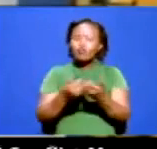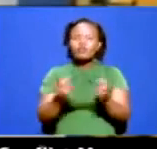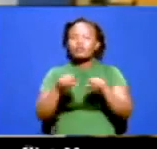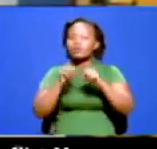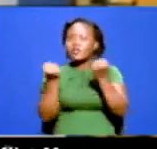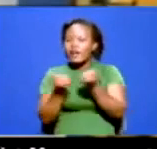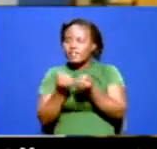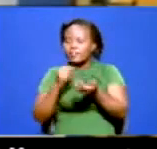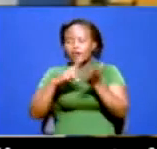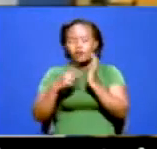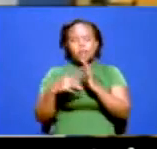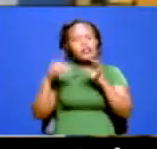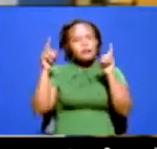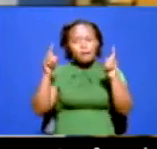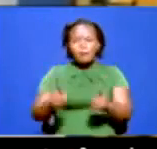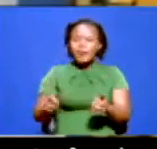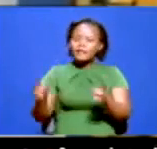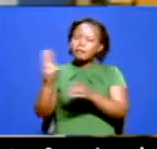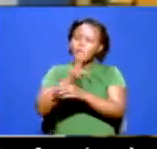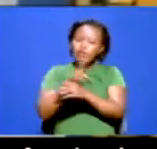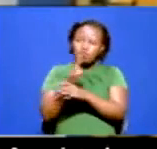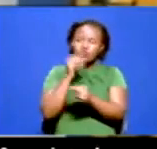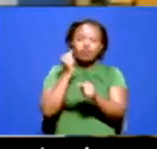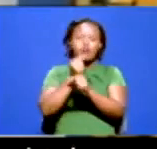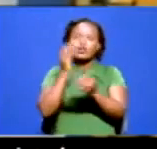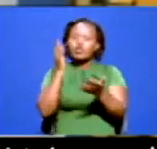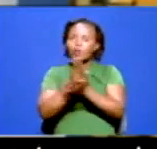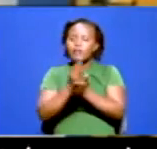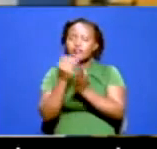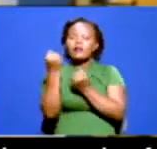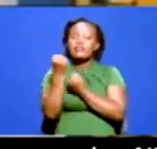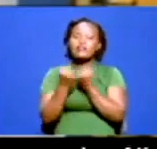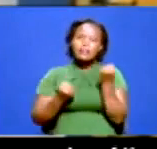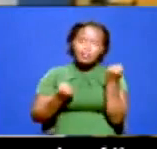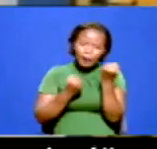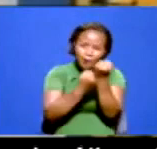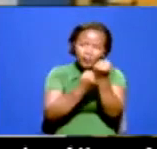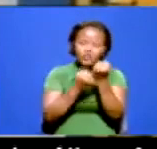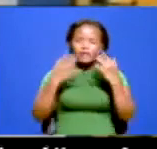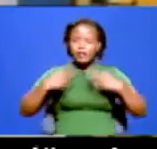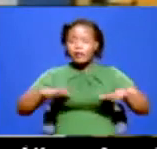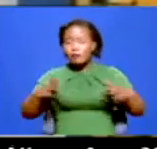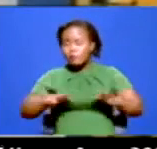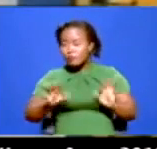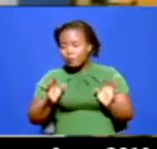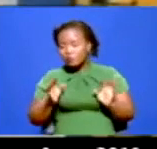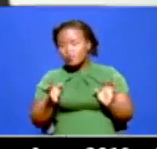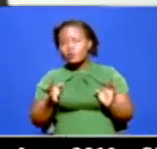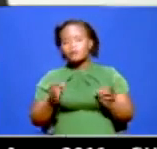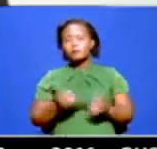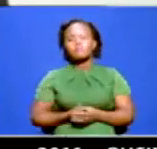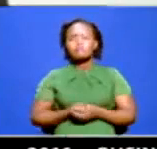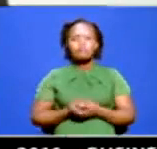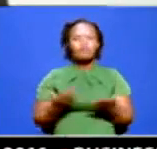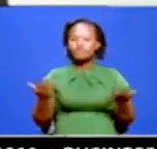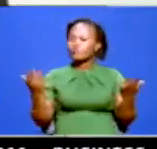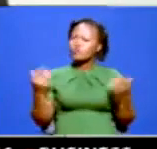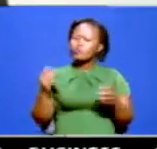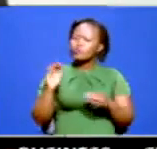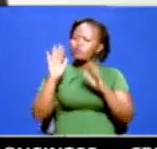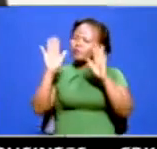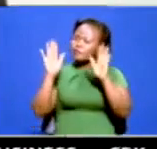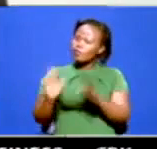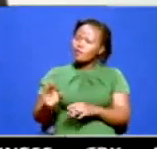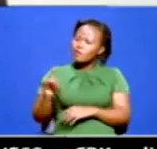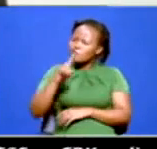utilized to support the people that we're supposed to defend. It is important that I ask, because